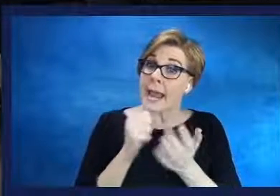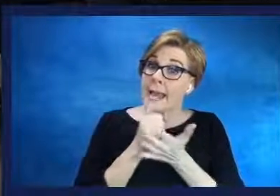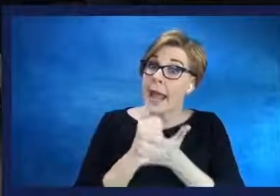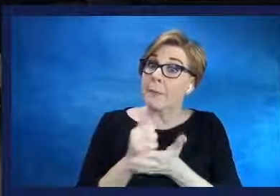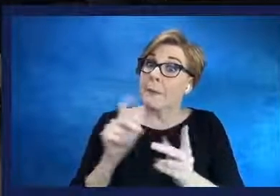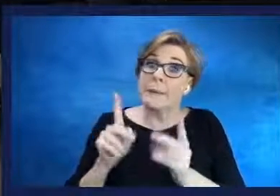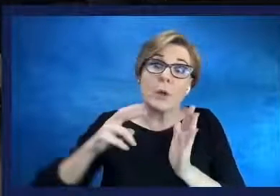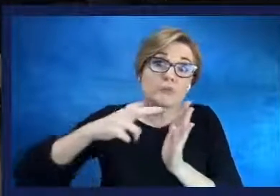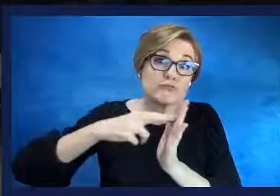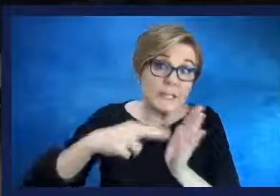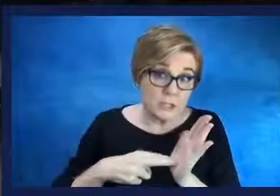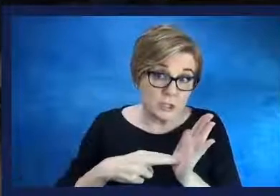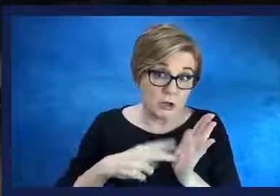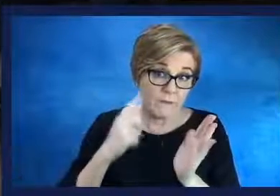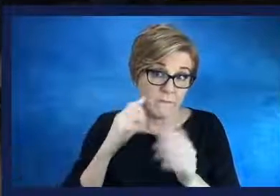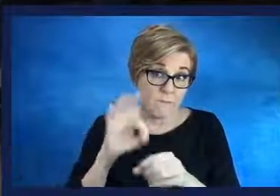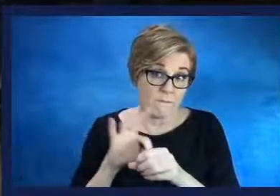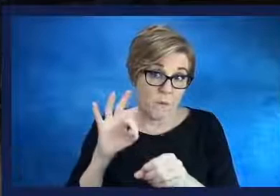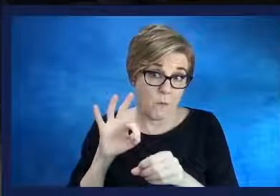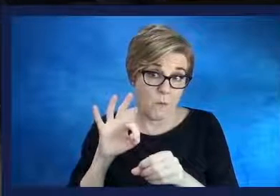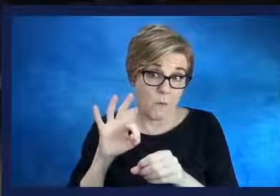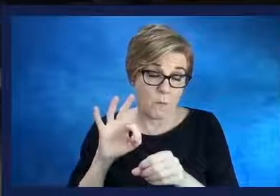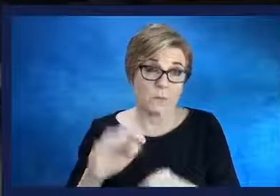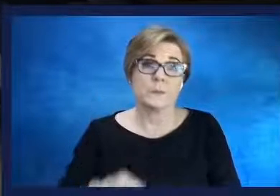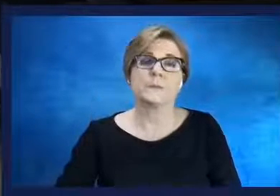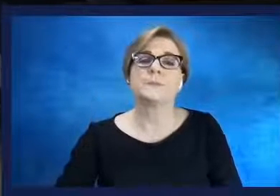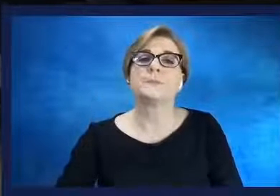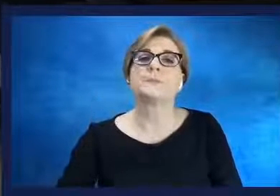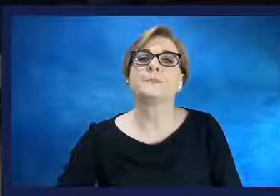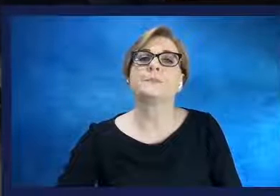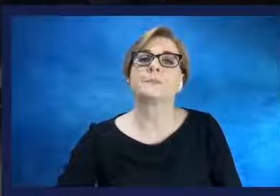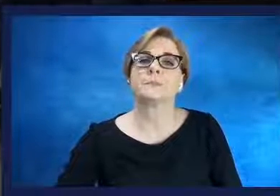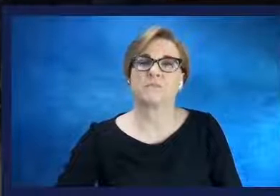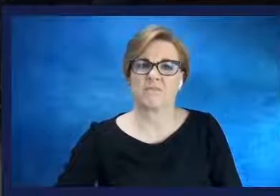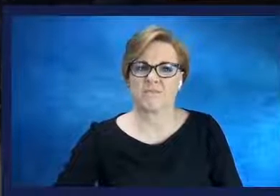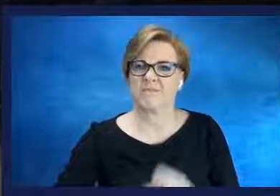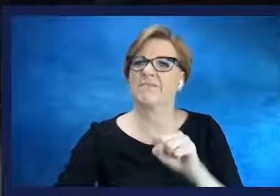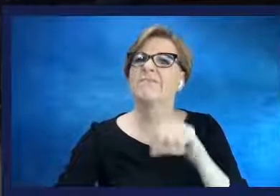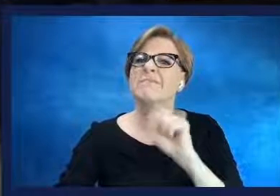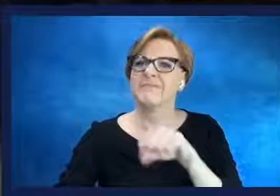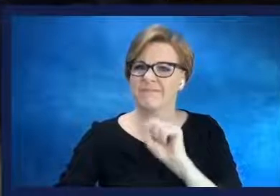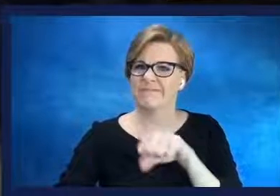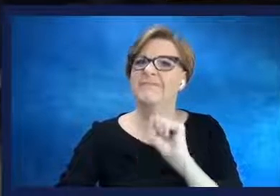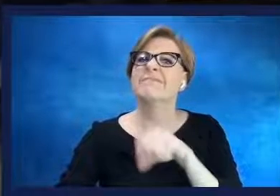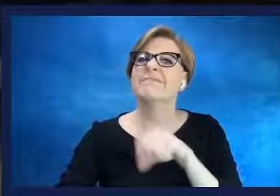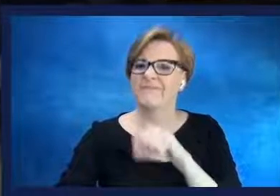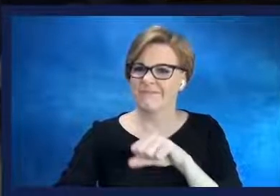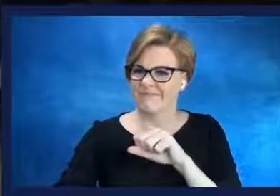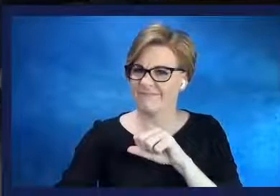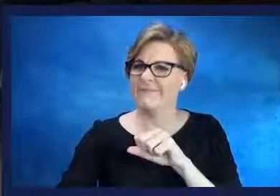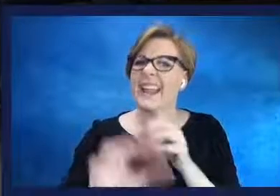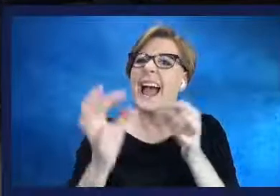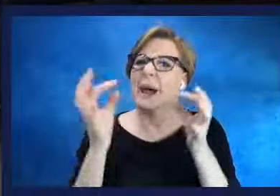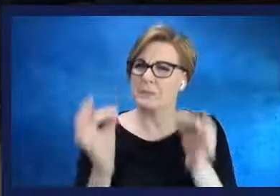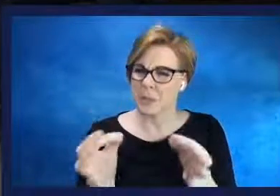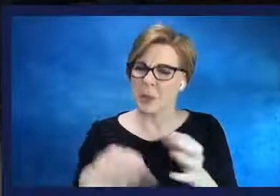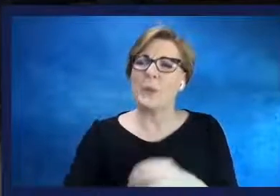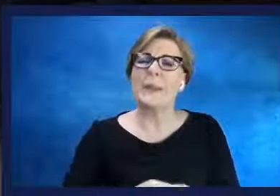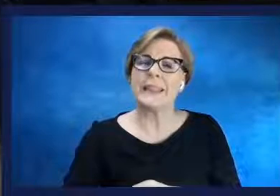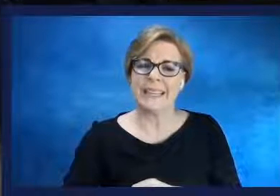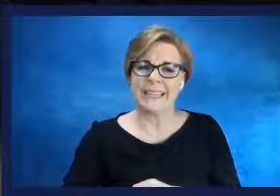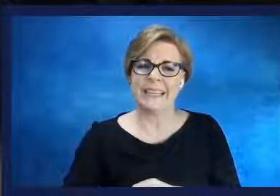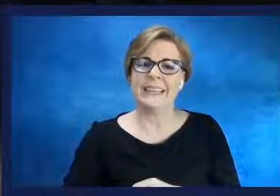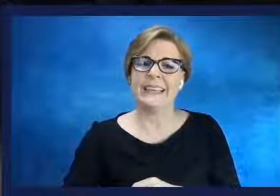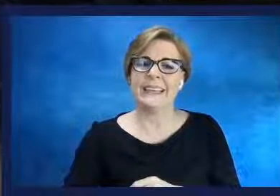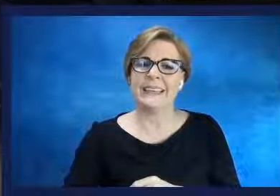about participation, but what about registration? Absolutely. That's one of the foundational things is, as we mentioned, I need